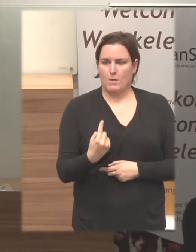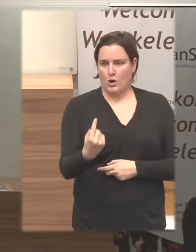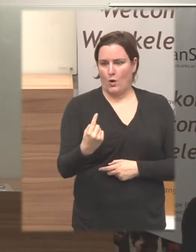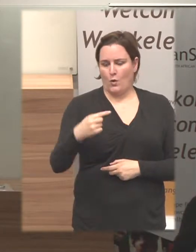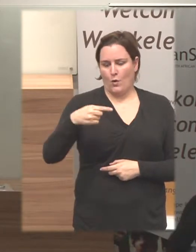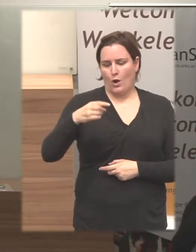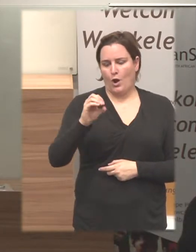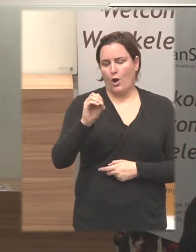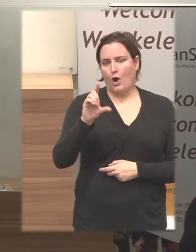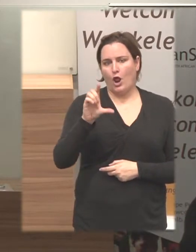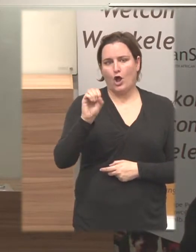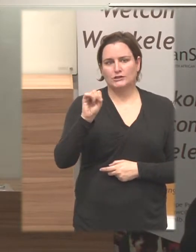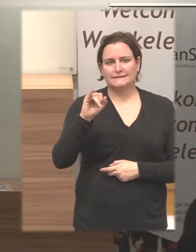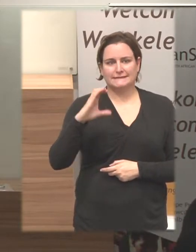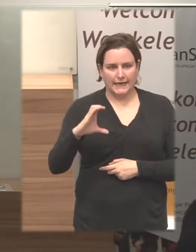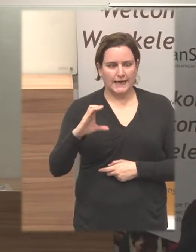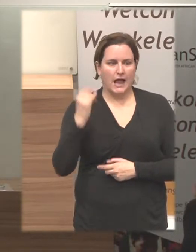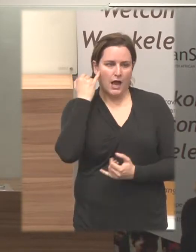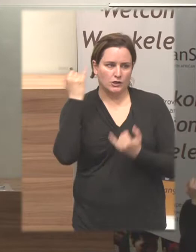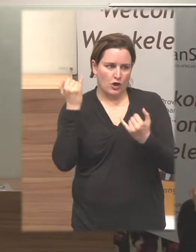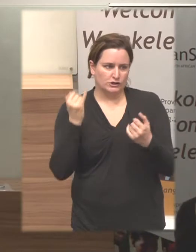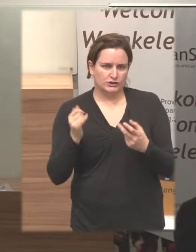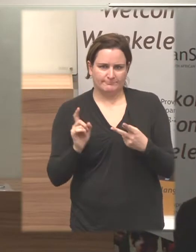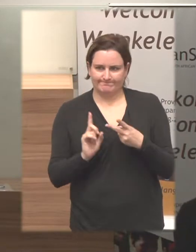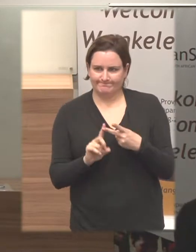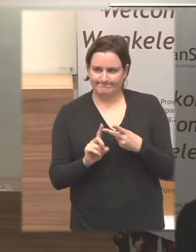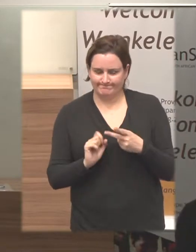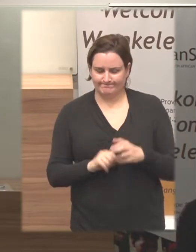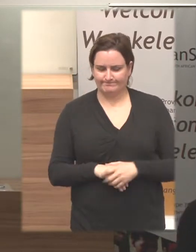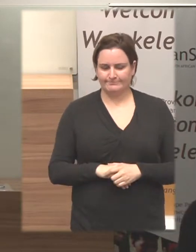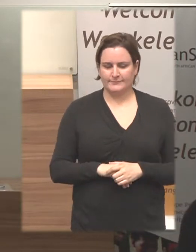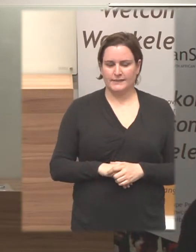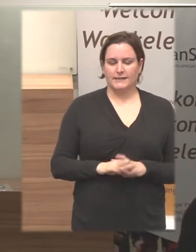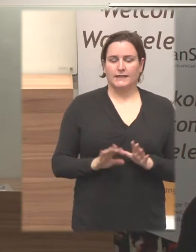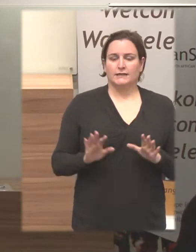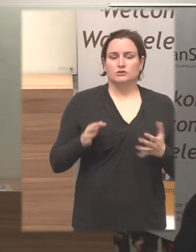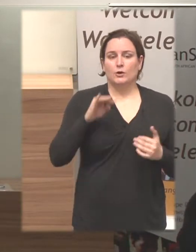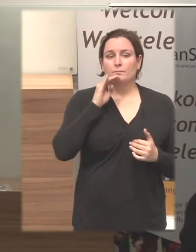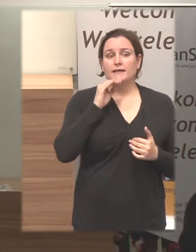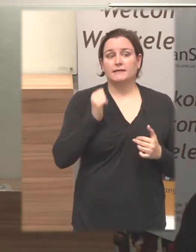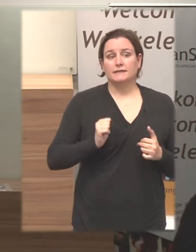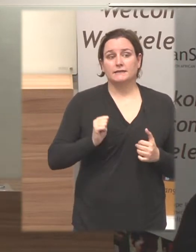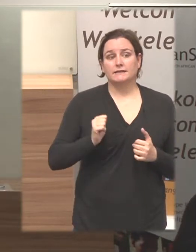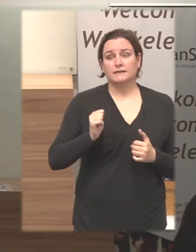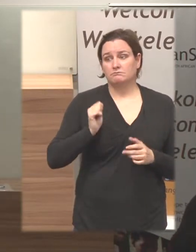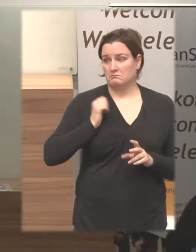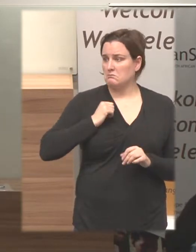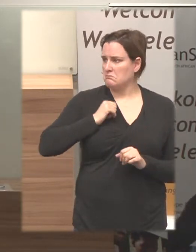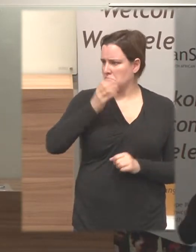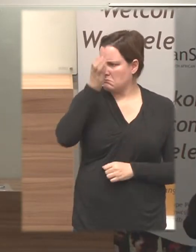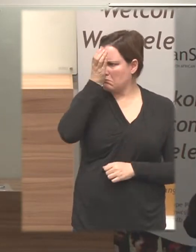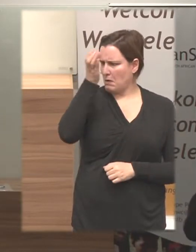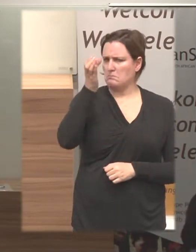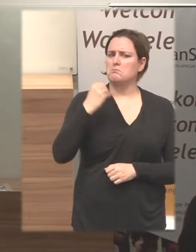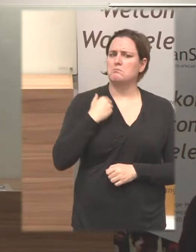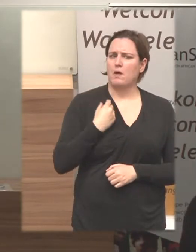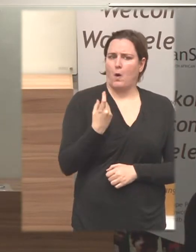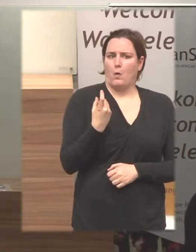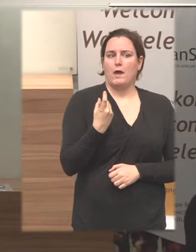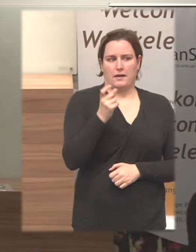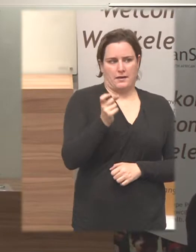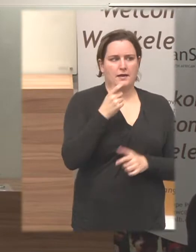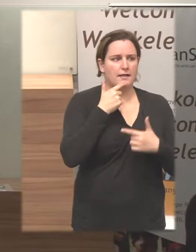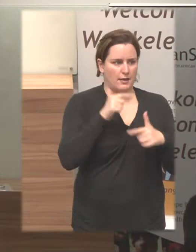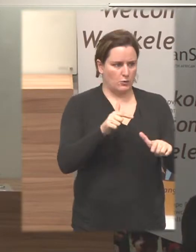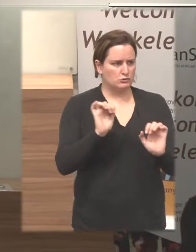monoglossic ideology. So this is the idea that being proficient in a single named language,